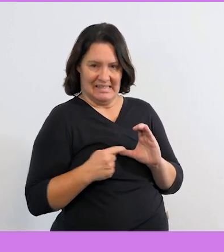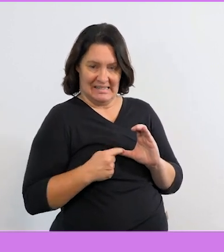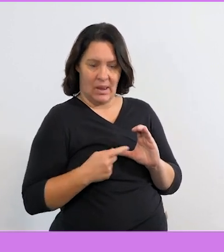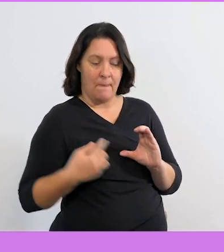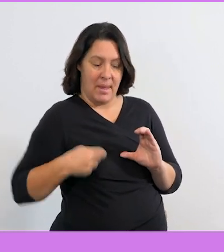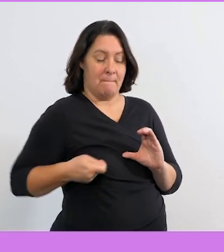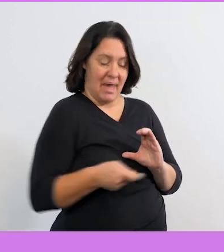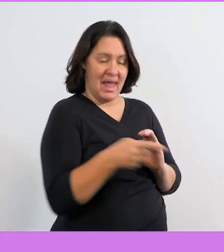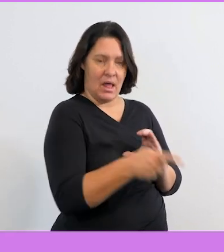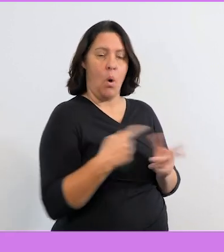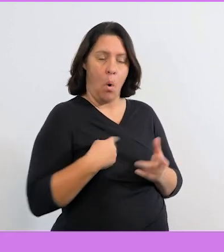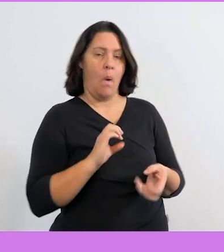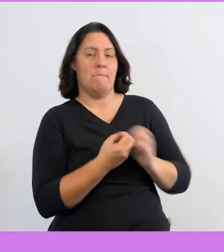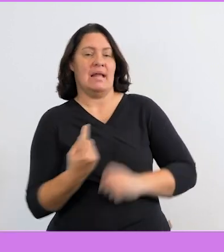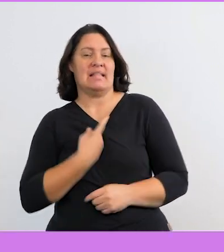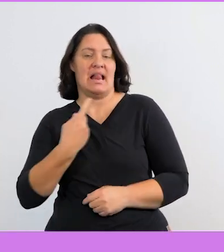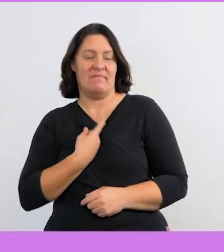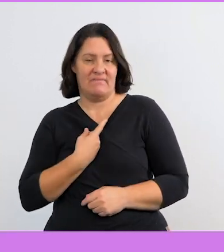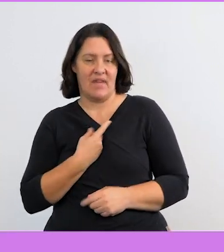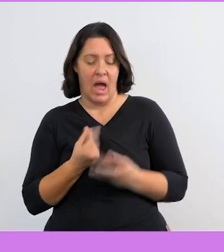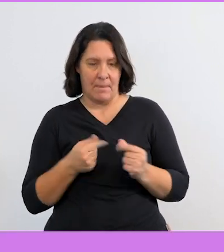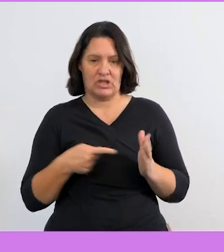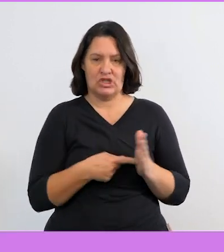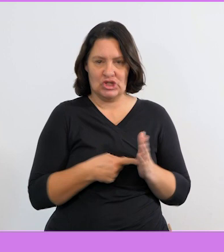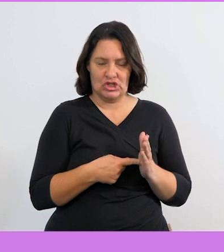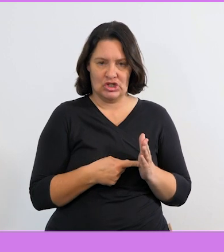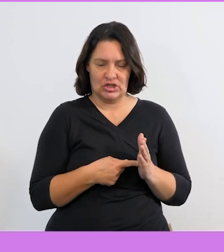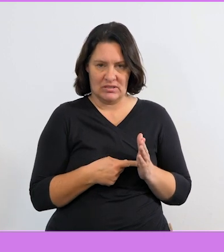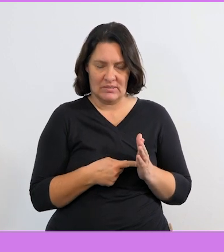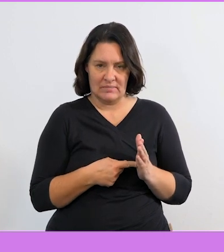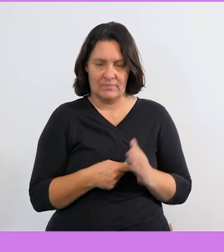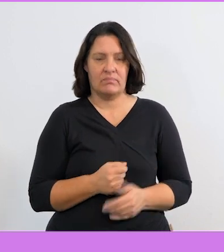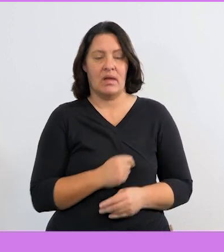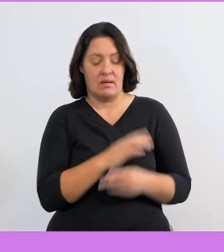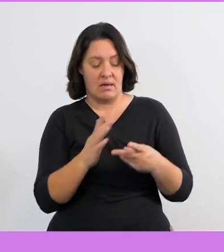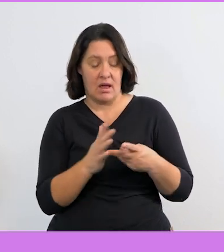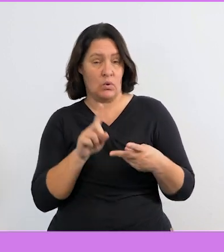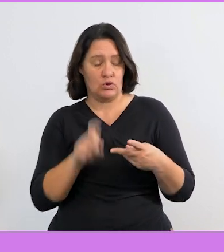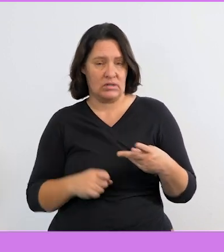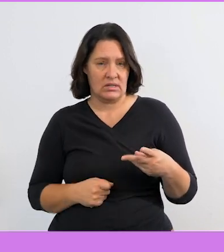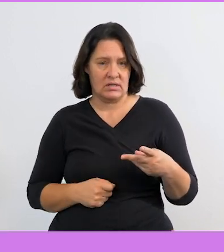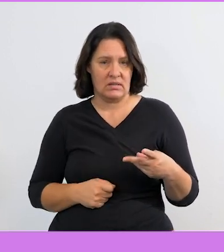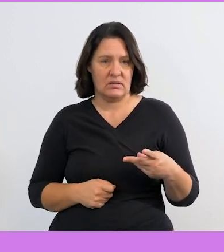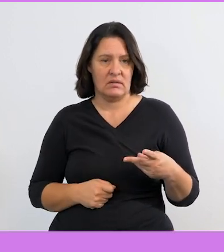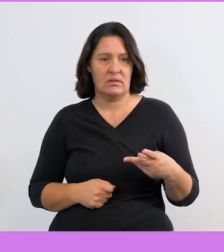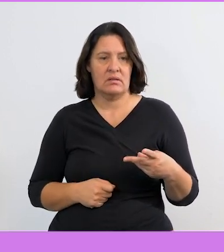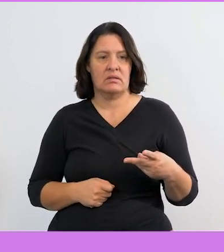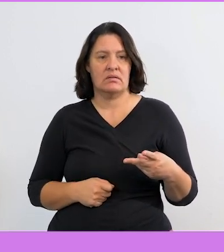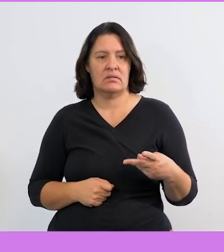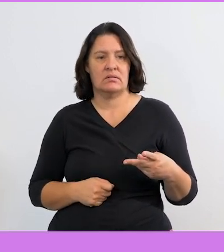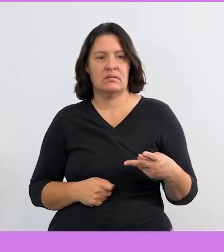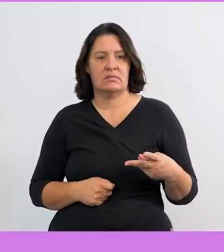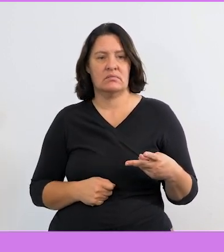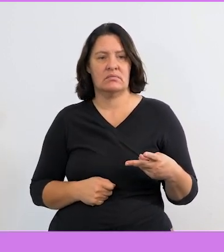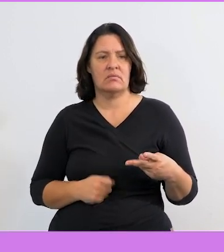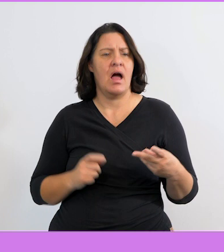the price for manufacturing or making a product or for buying a product. Let's look at another question. So second question,